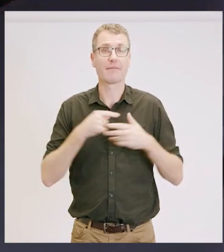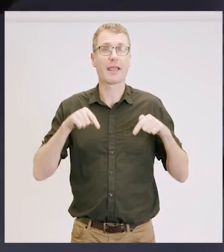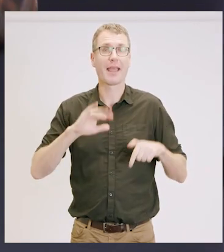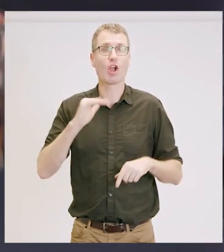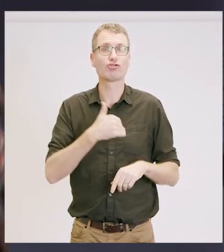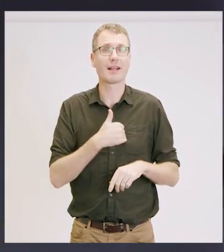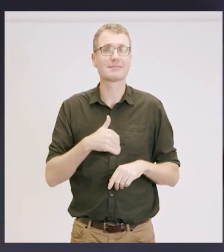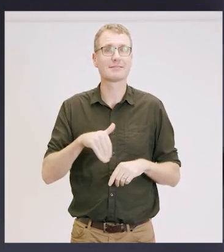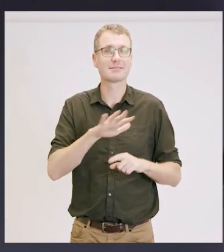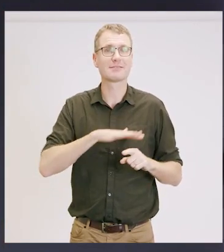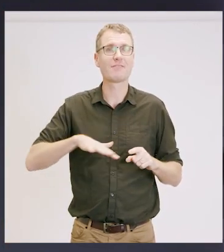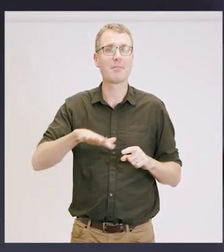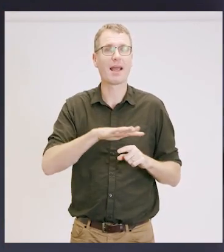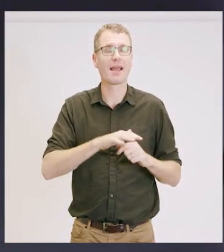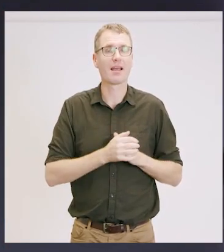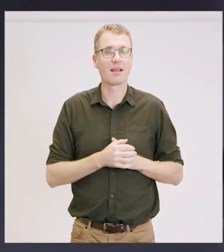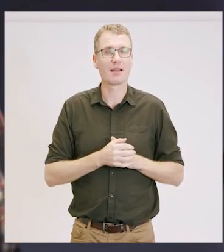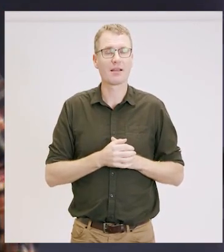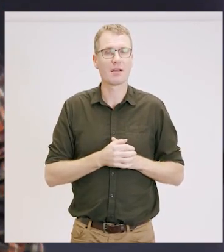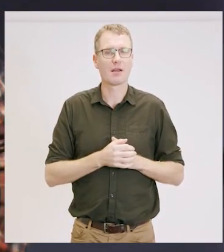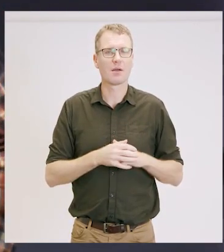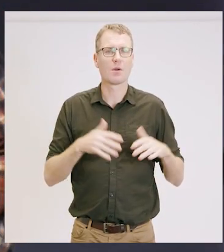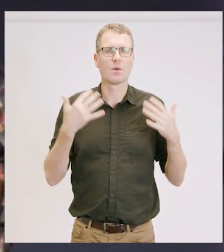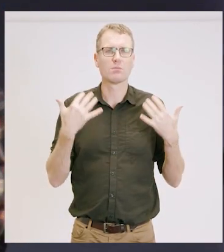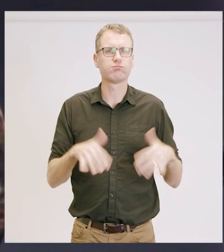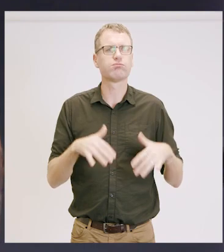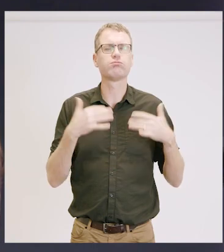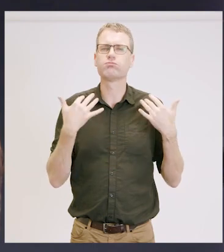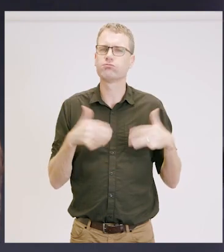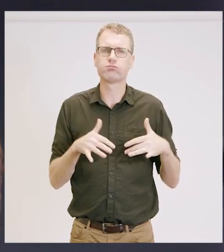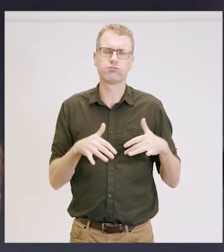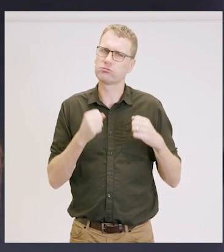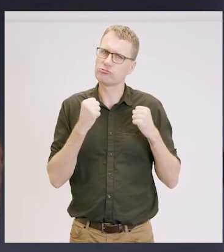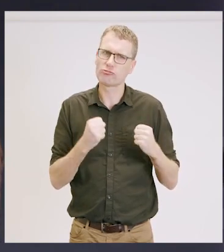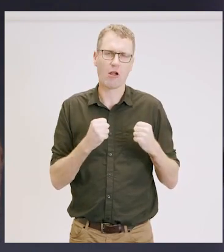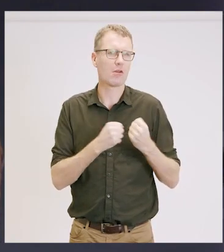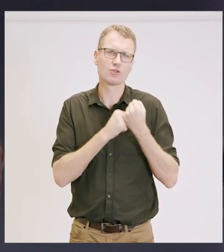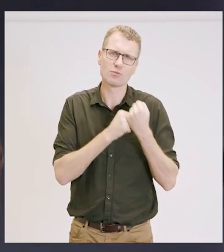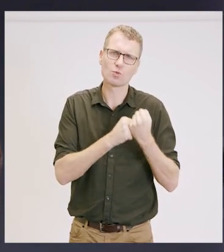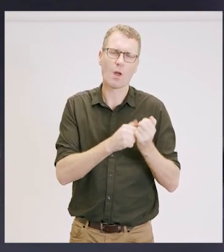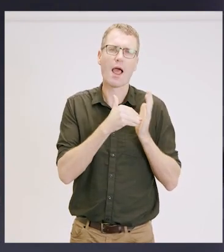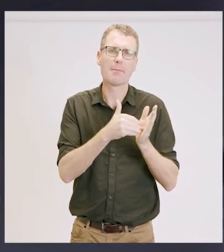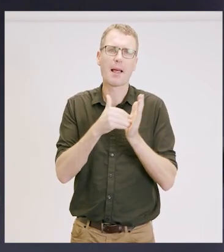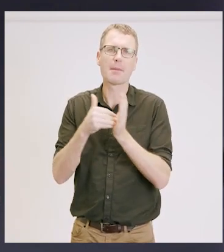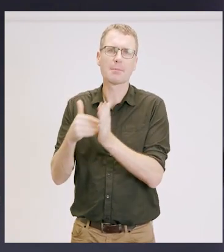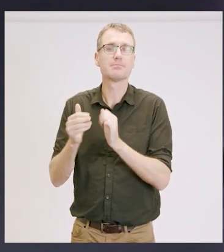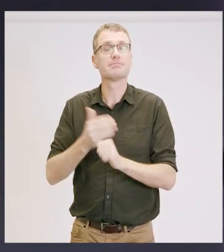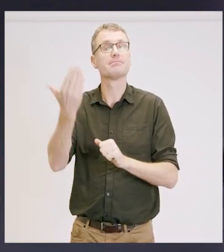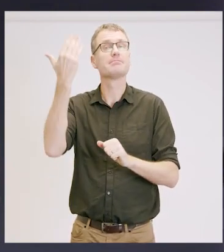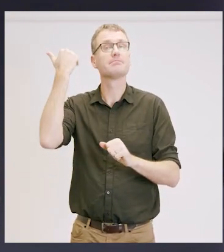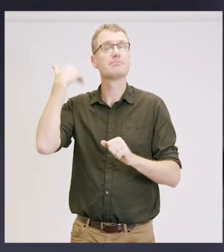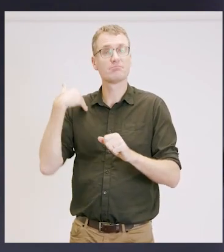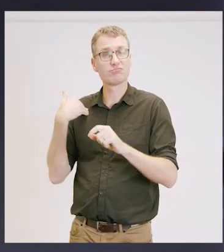that provides for needs. And one of the things I love about our Grace family is there's a tremendous sense of helping one